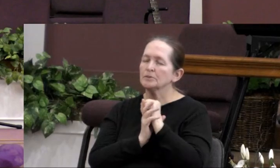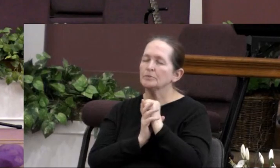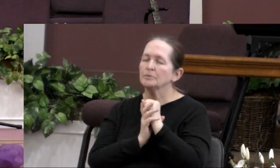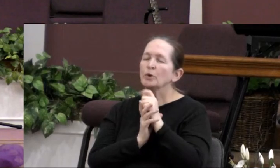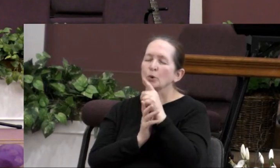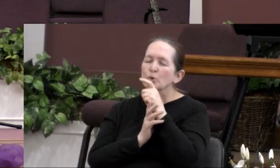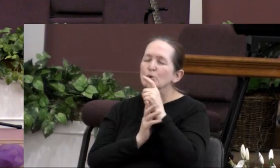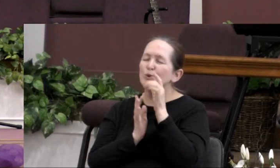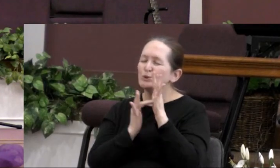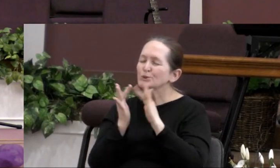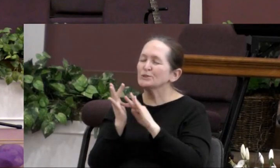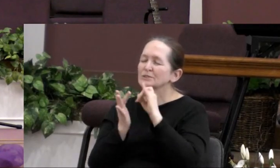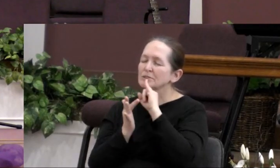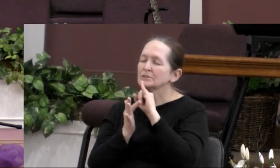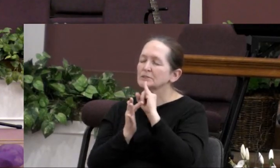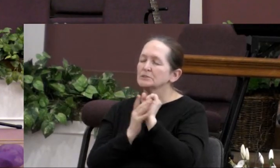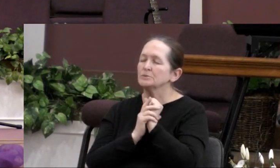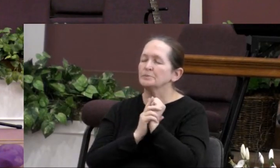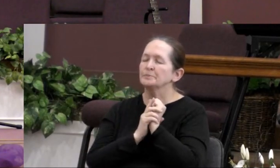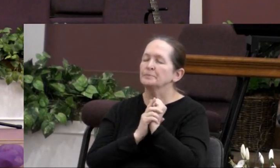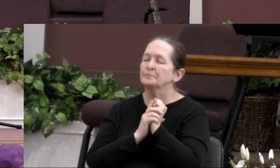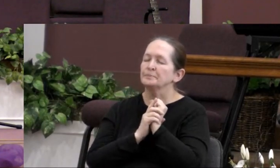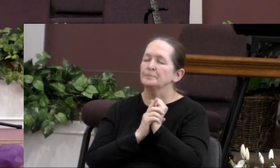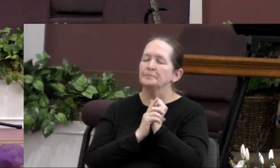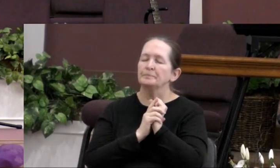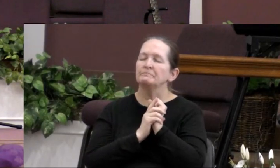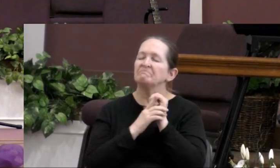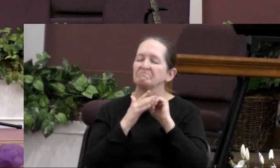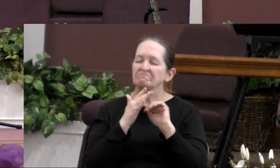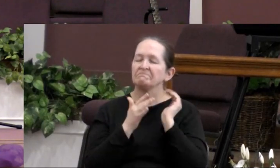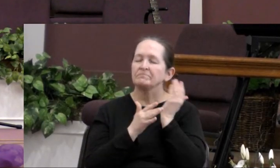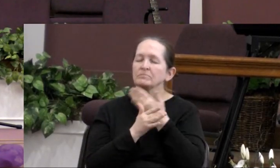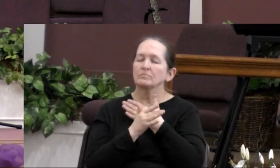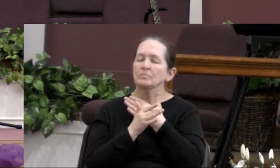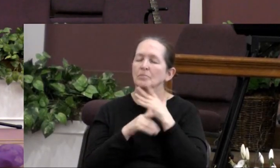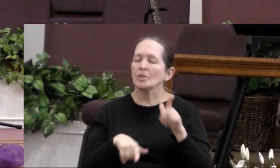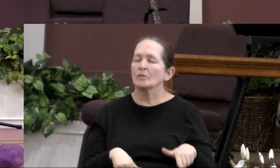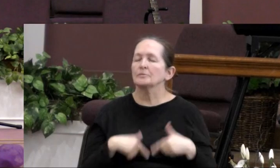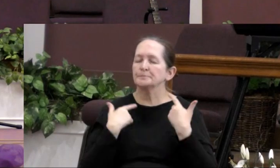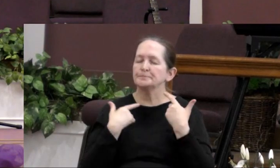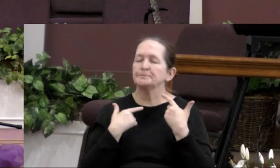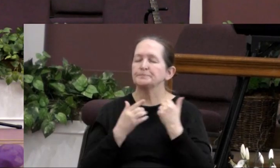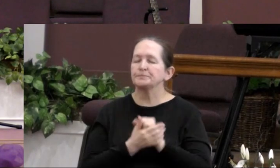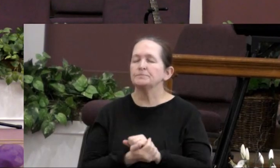who Jesus is in our lives.